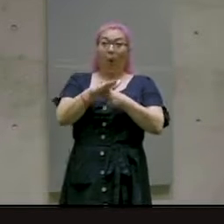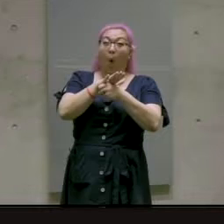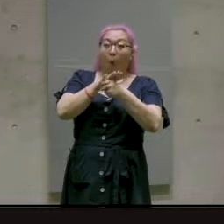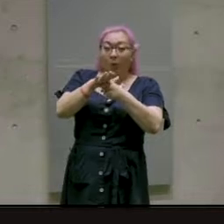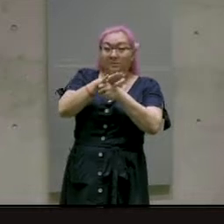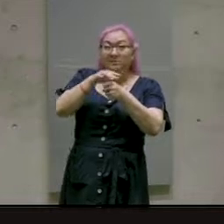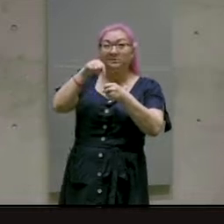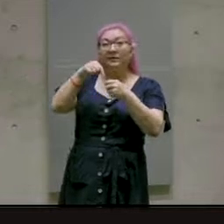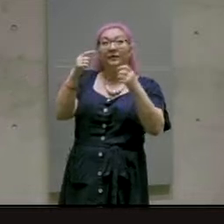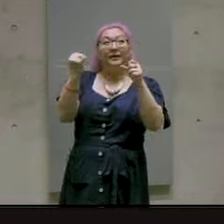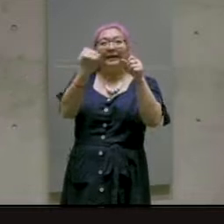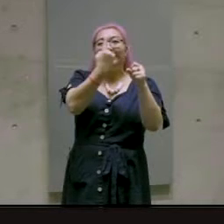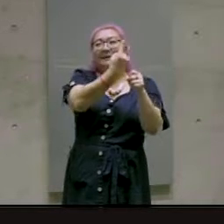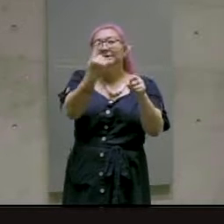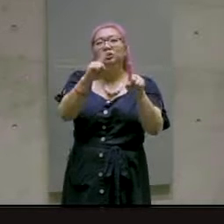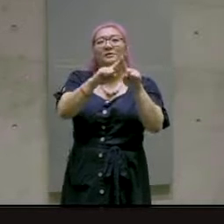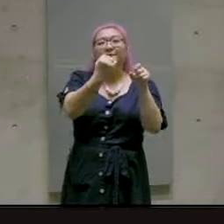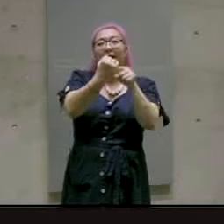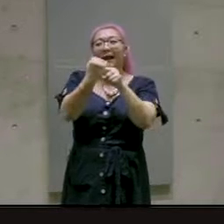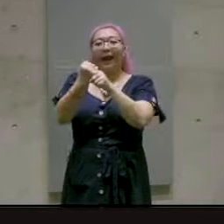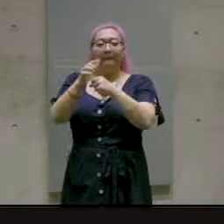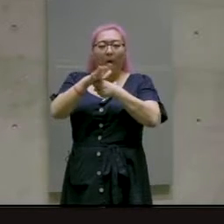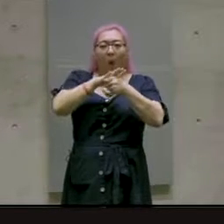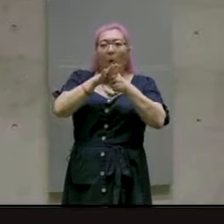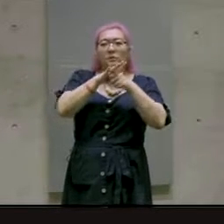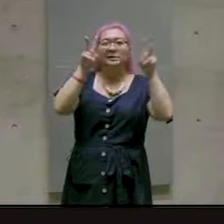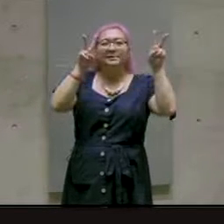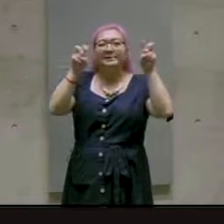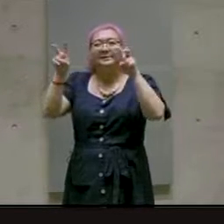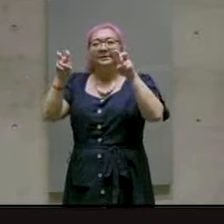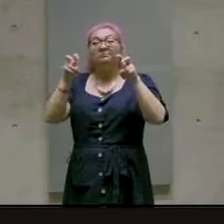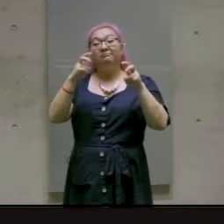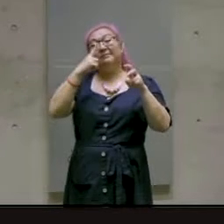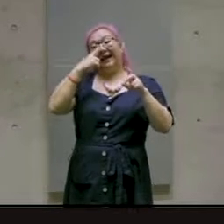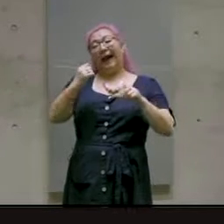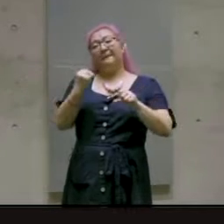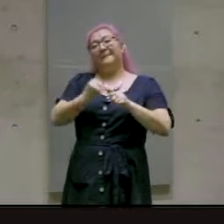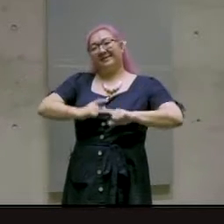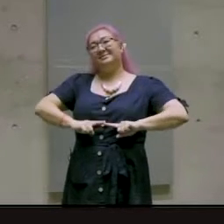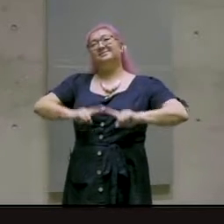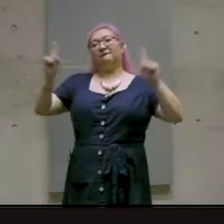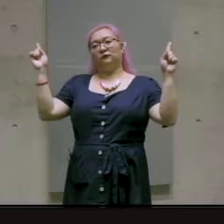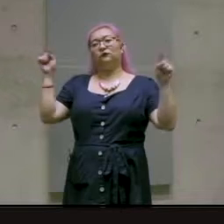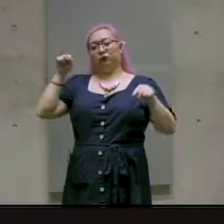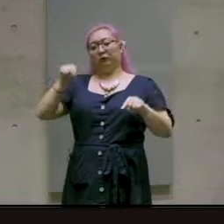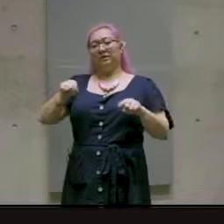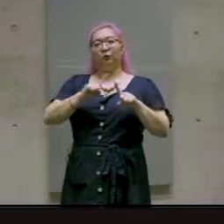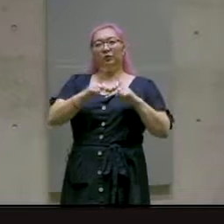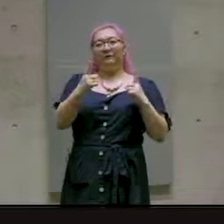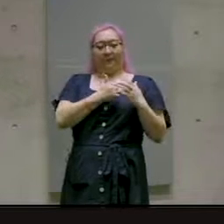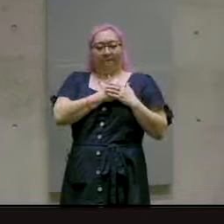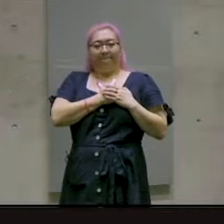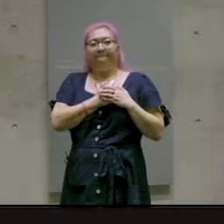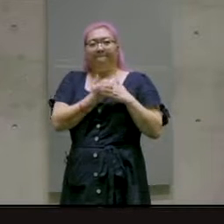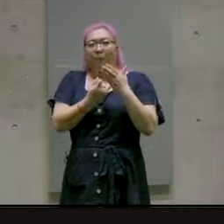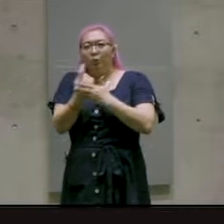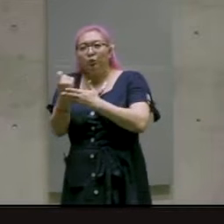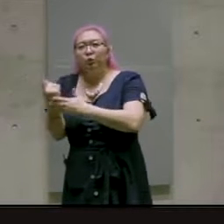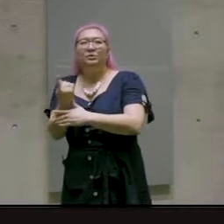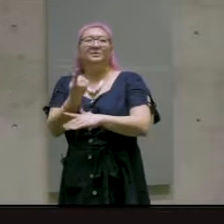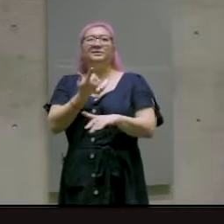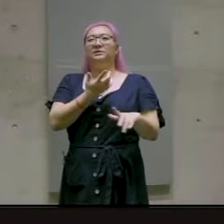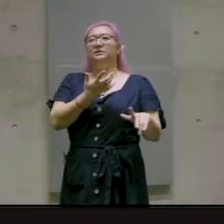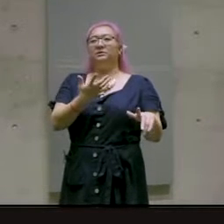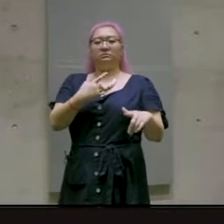of where and how those scenes manifest within the game itself, changing up kind of how desire kind of looks like, what opportunities the player